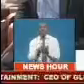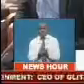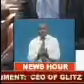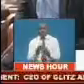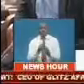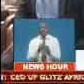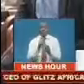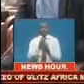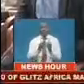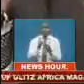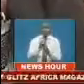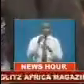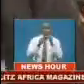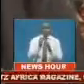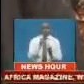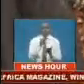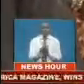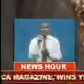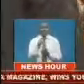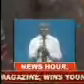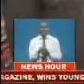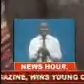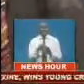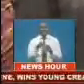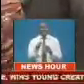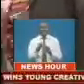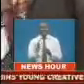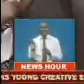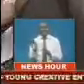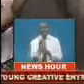which local artisans say needs a touch on the